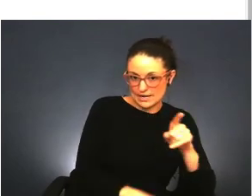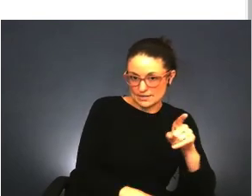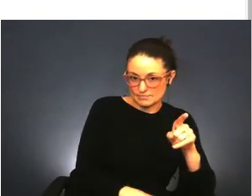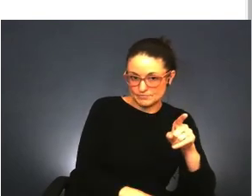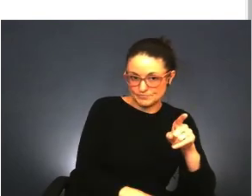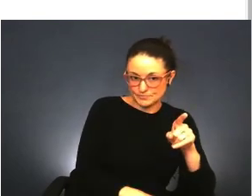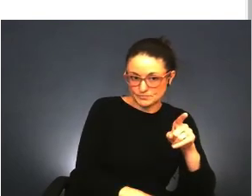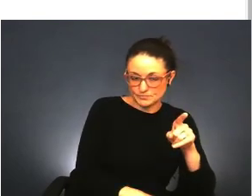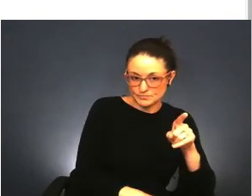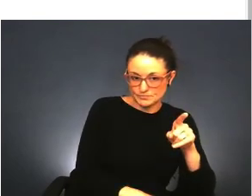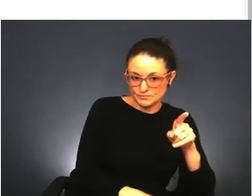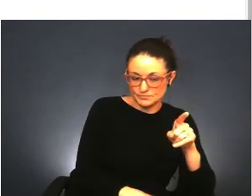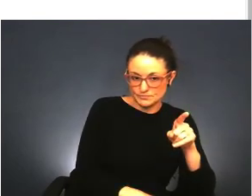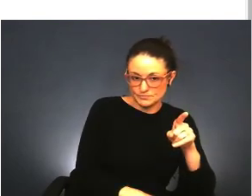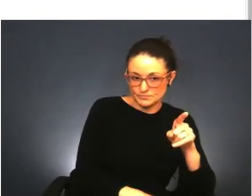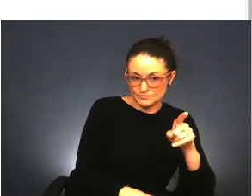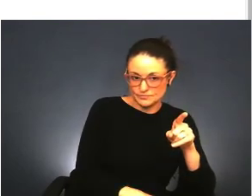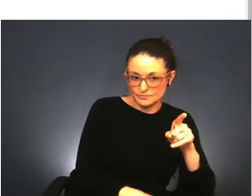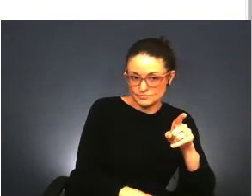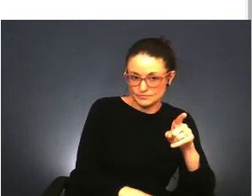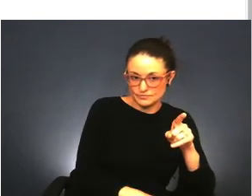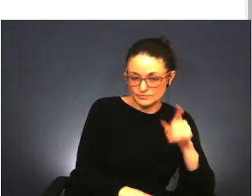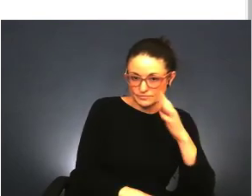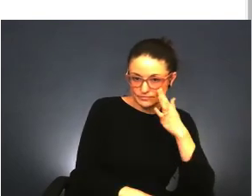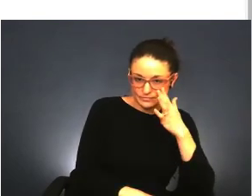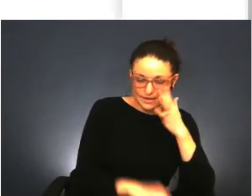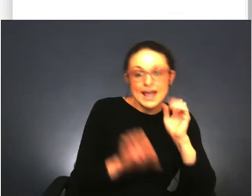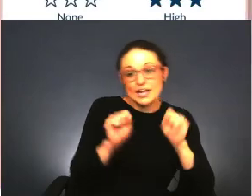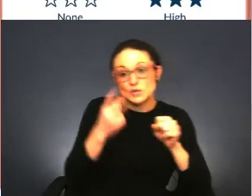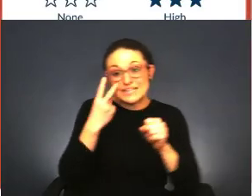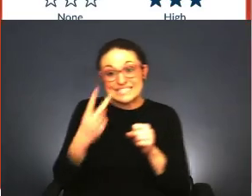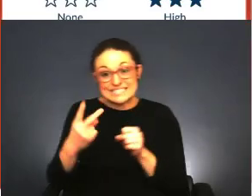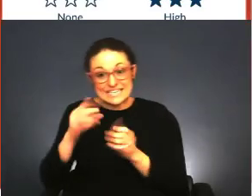can see what your students are seeing by clicking on Test Student.